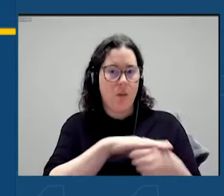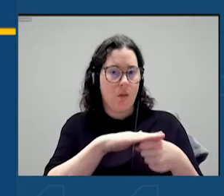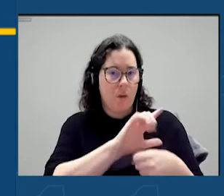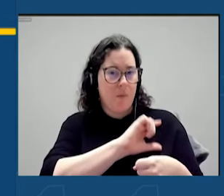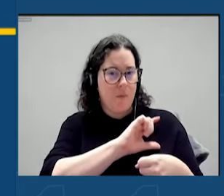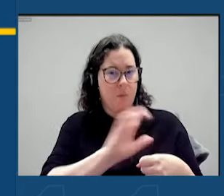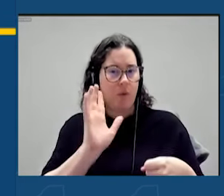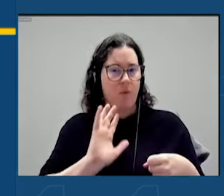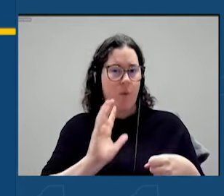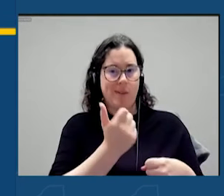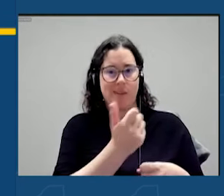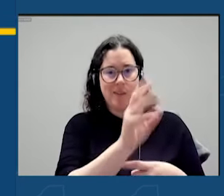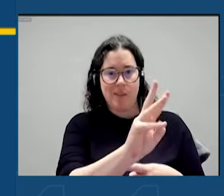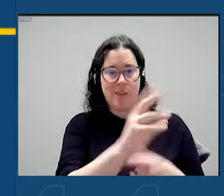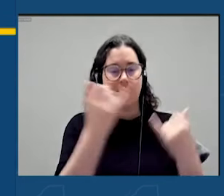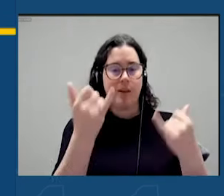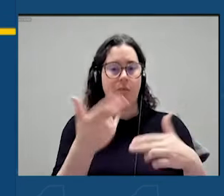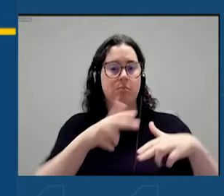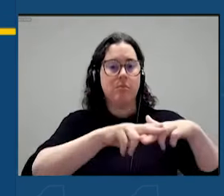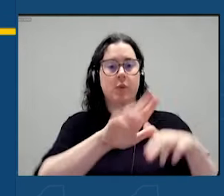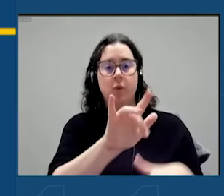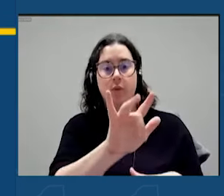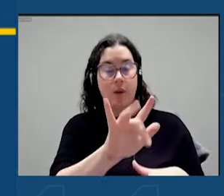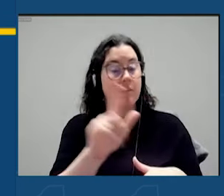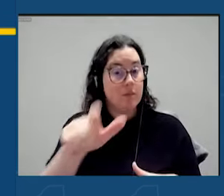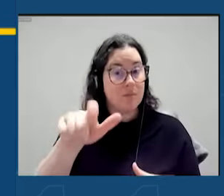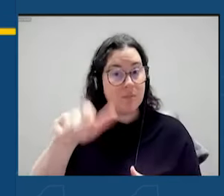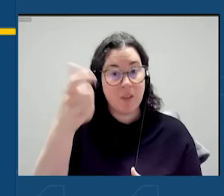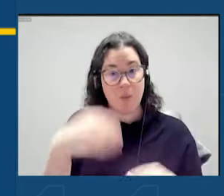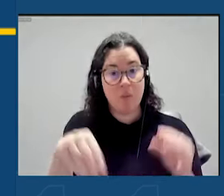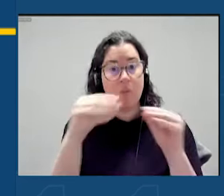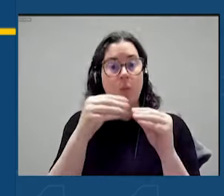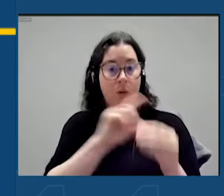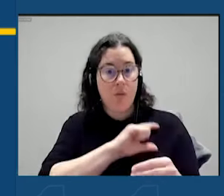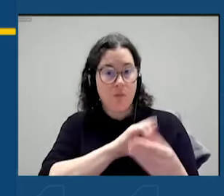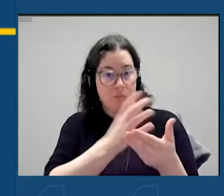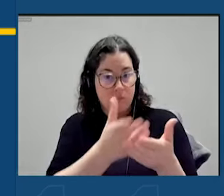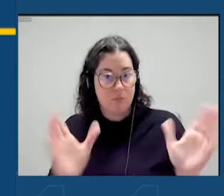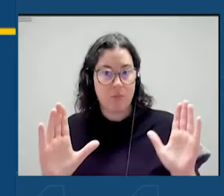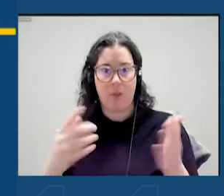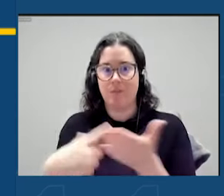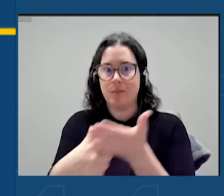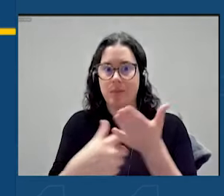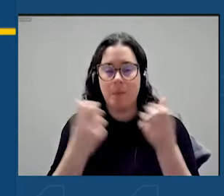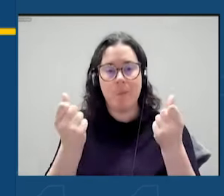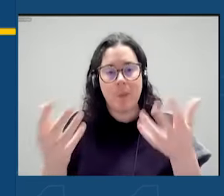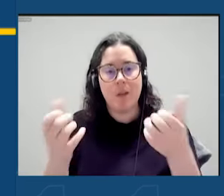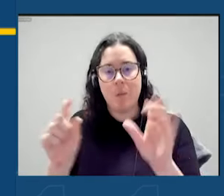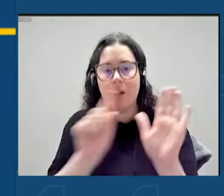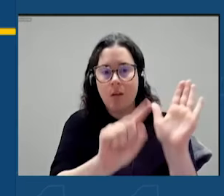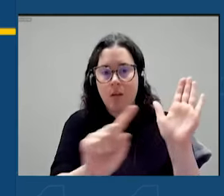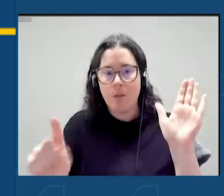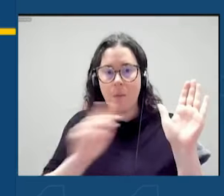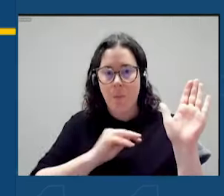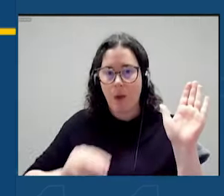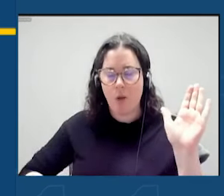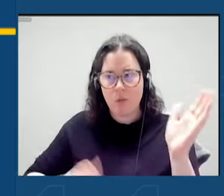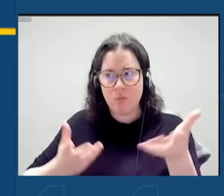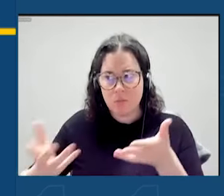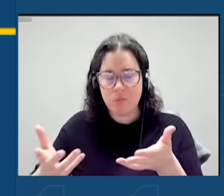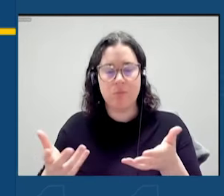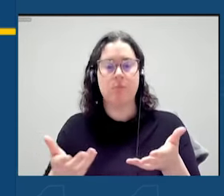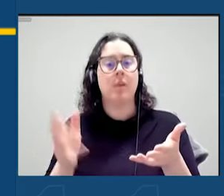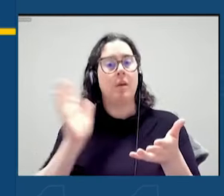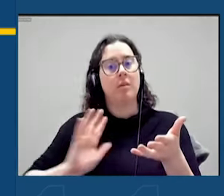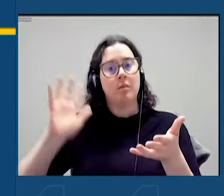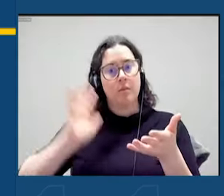25. Also, we need more police officers overall. I've talked to so many mayors, and long time ago, those academy